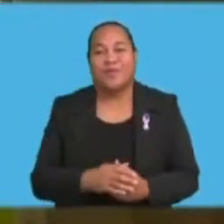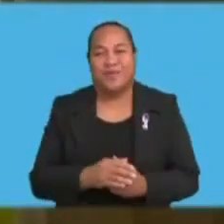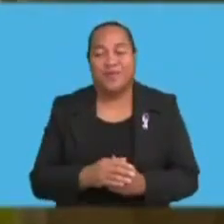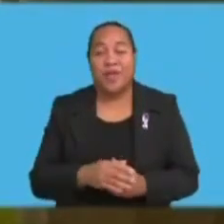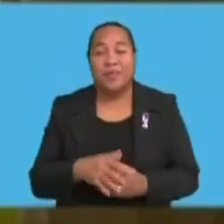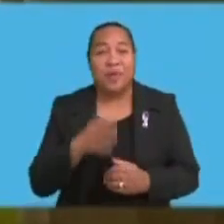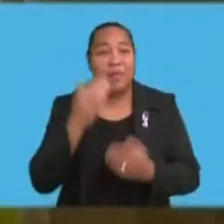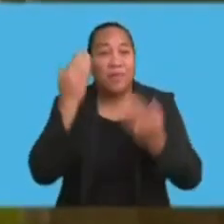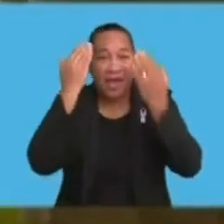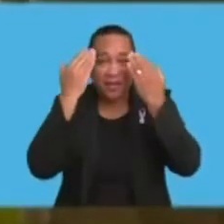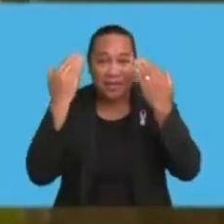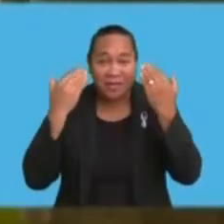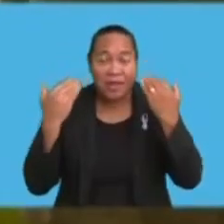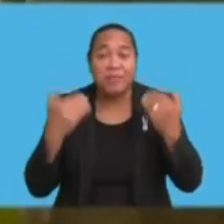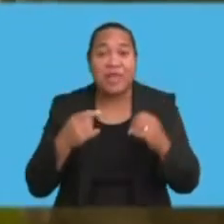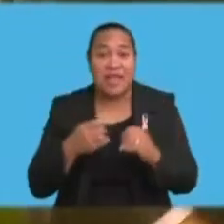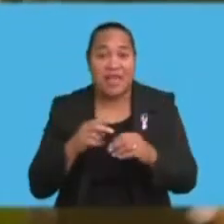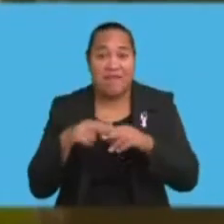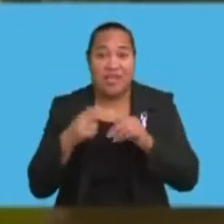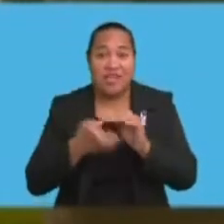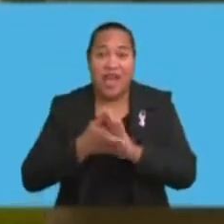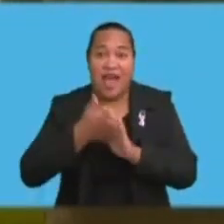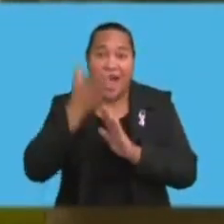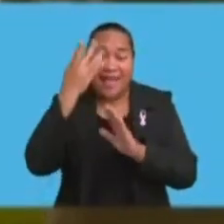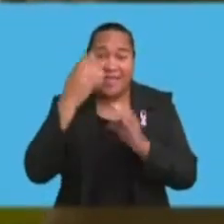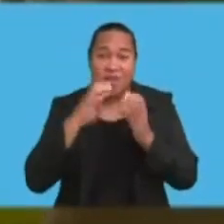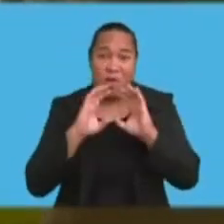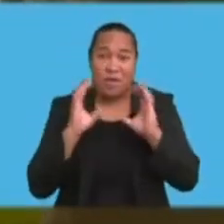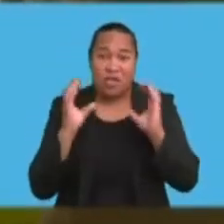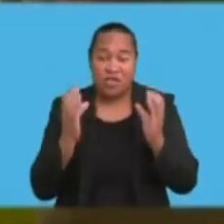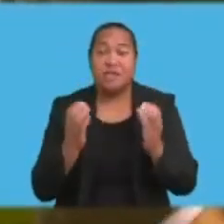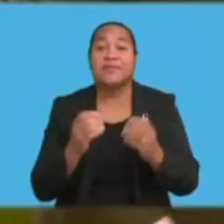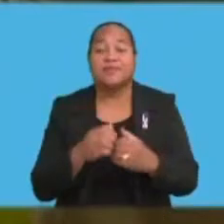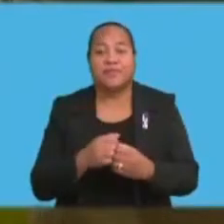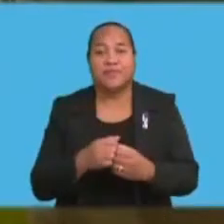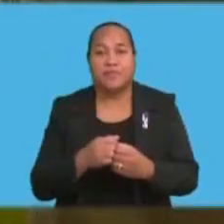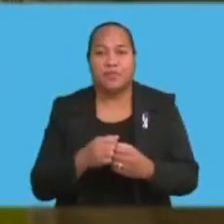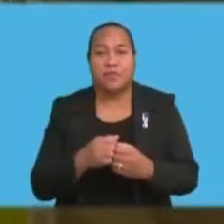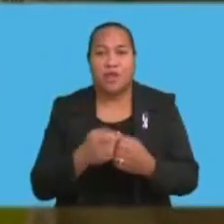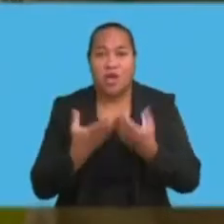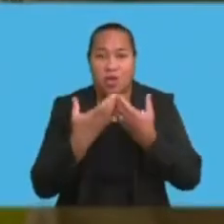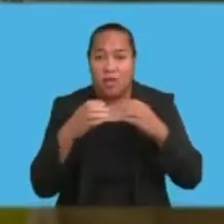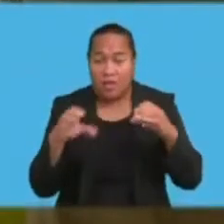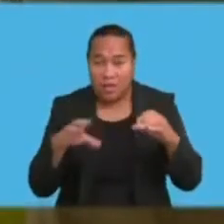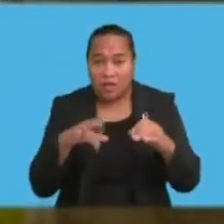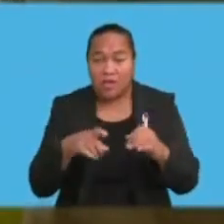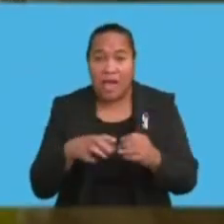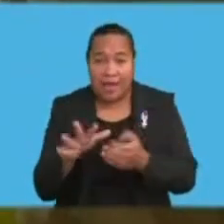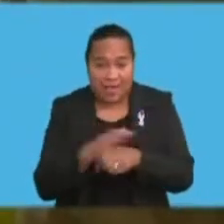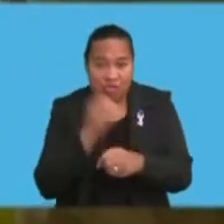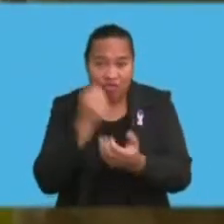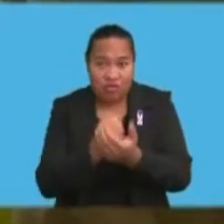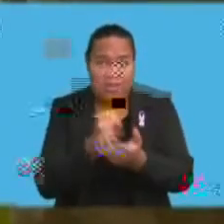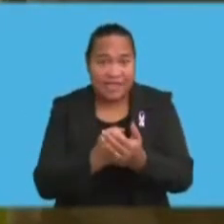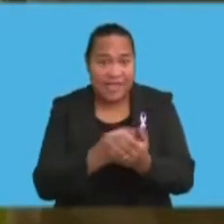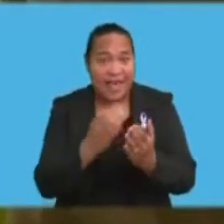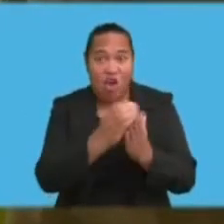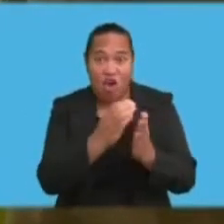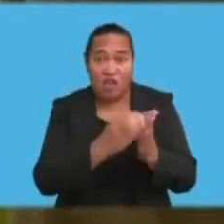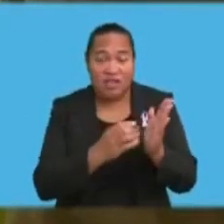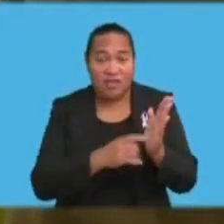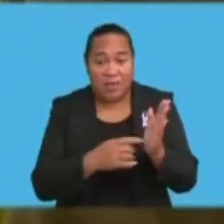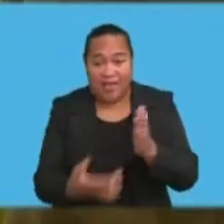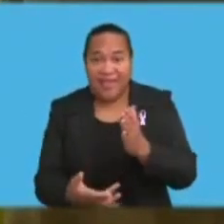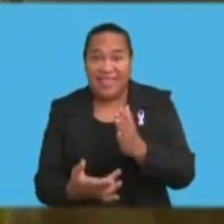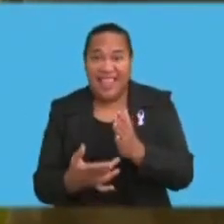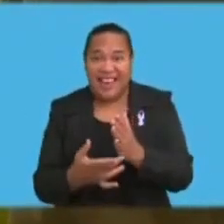Madam Speaker, the Fiji Higher Education Commission assures us that the courses delivered by the technical colleges are